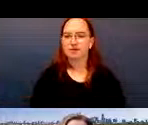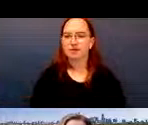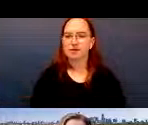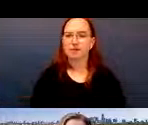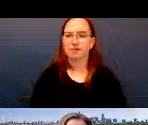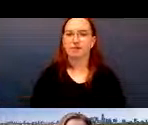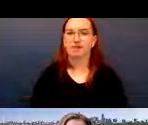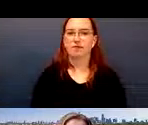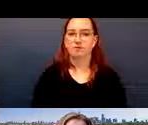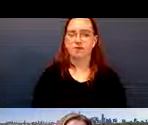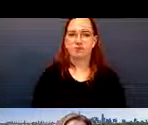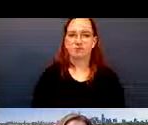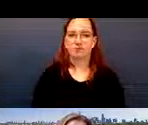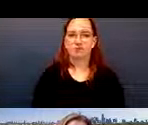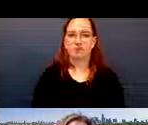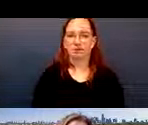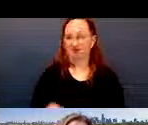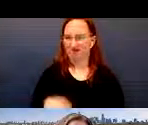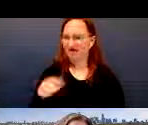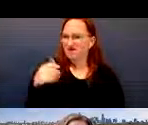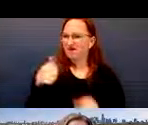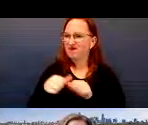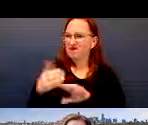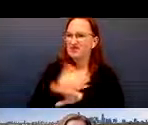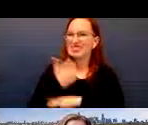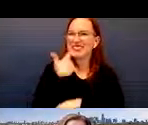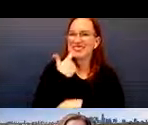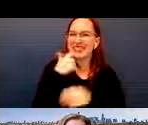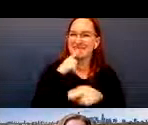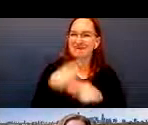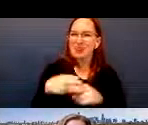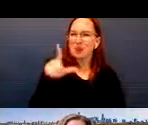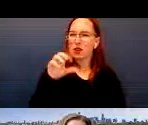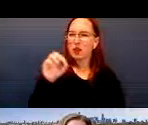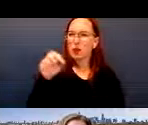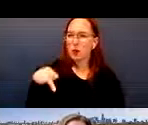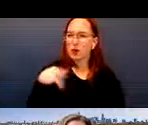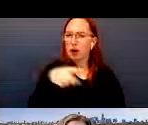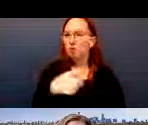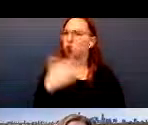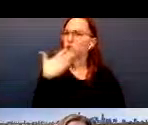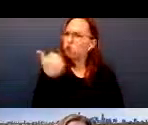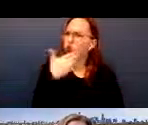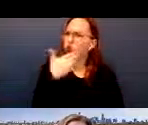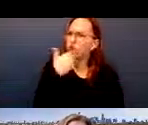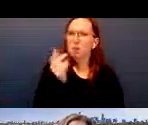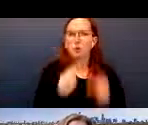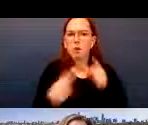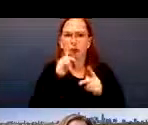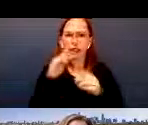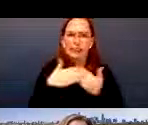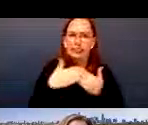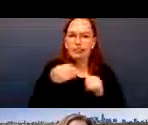Here is another view of that loop road I mentioned that would bring people to the pool. So we would keep